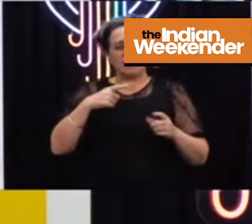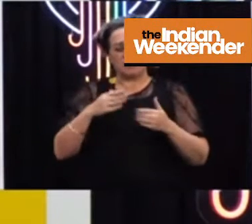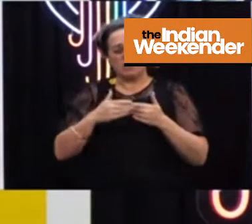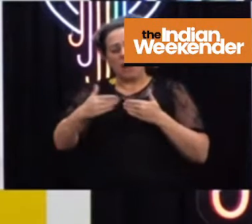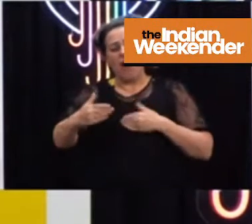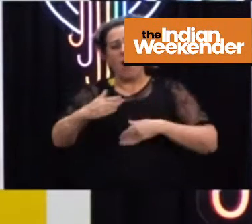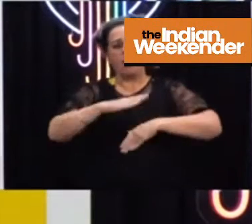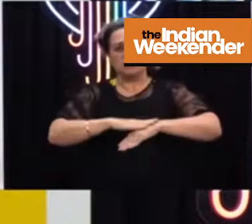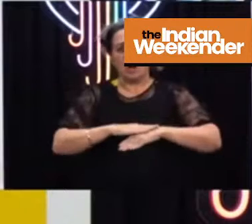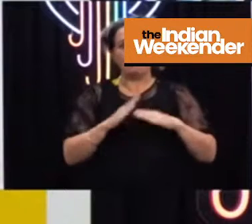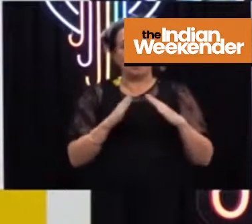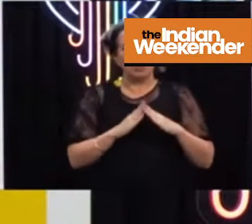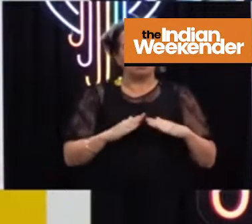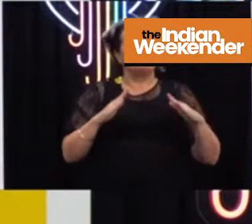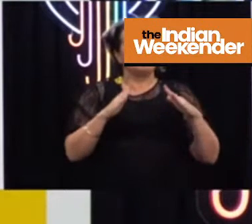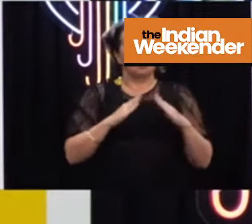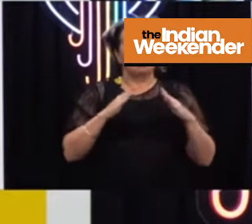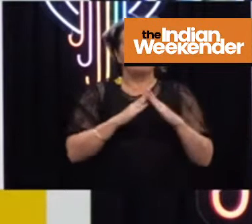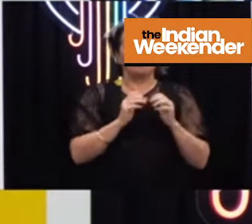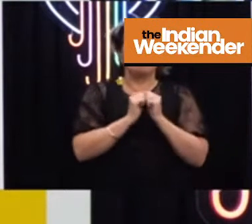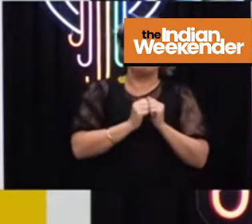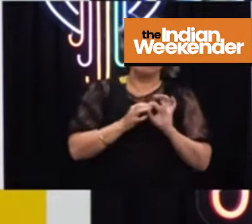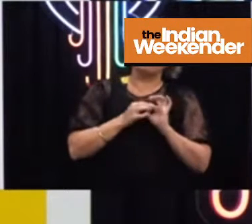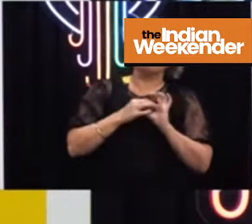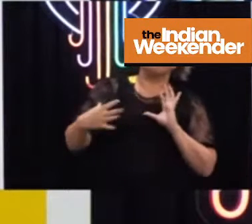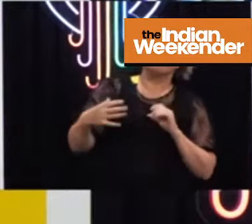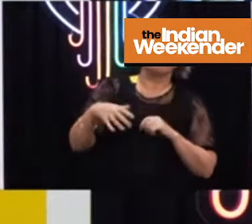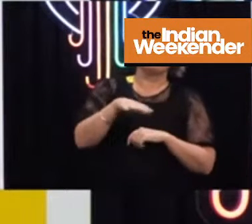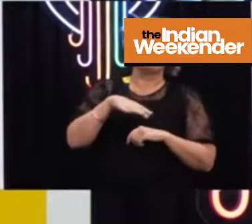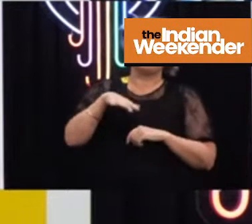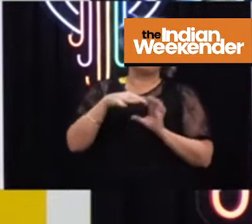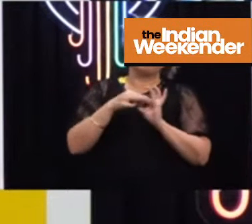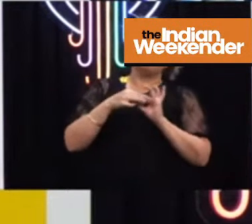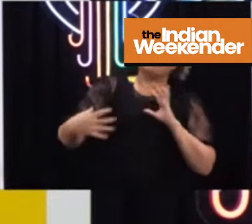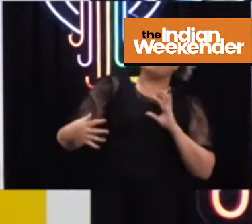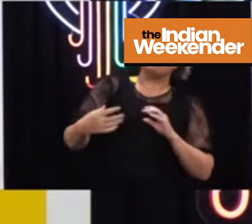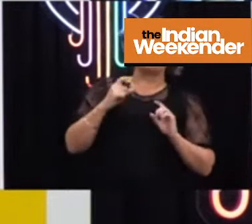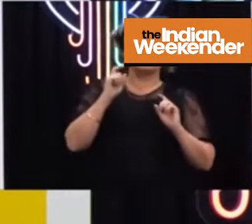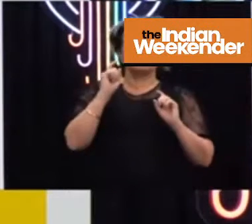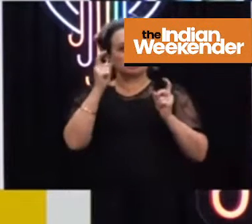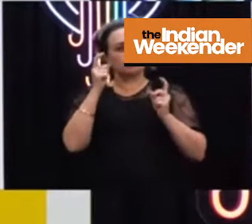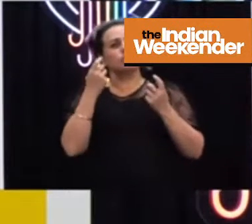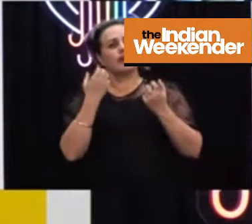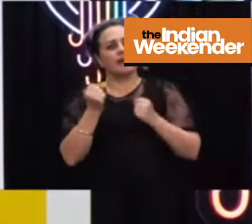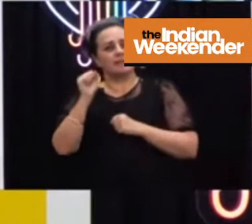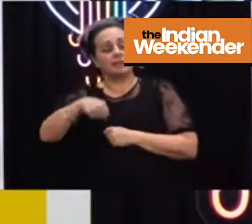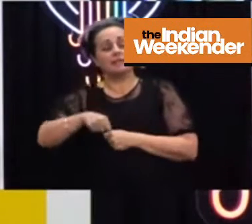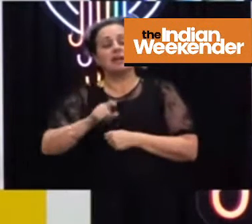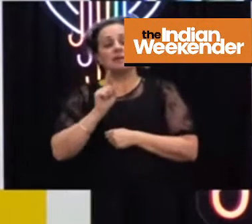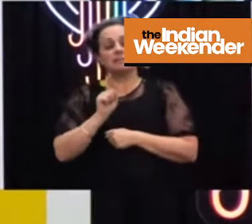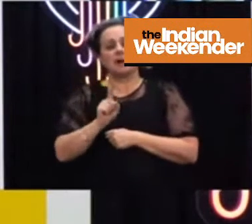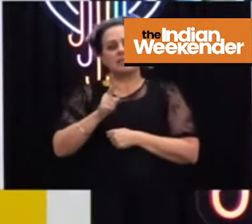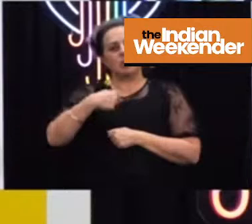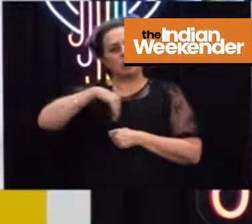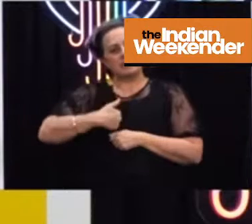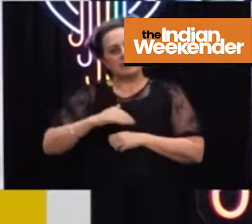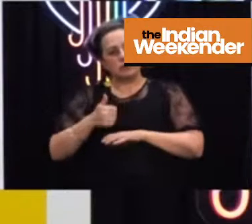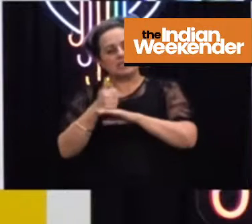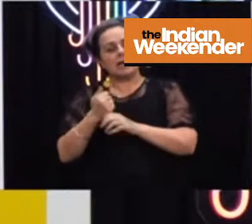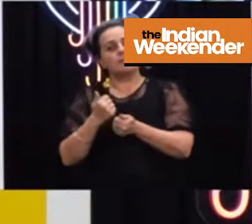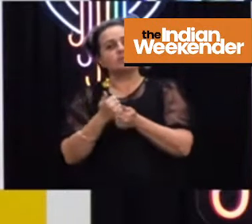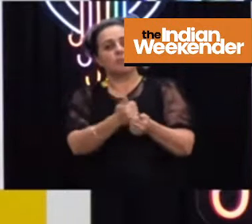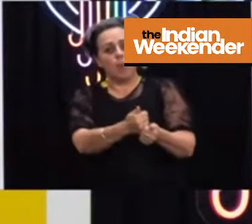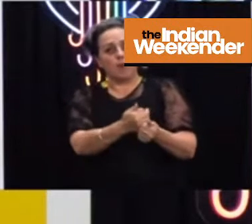aren't around, friends and whānau. But we also know that we need to put in the supports for those young people,